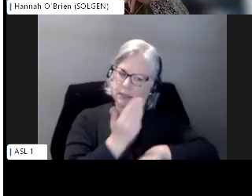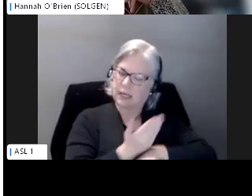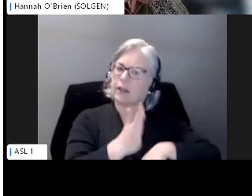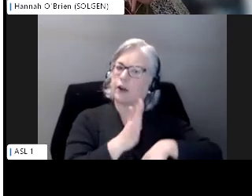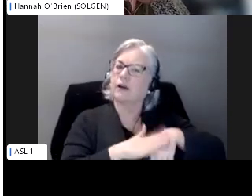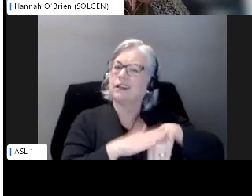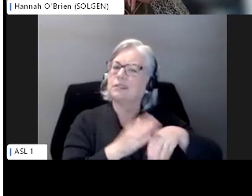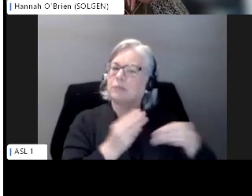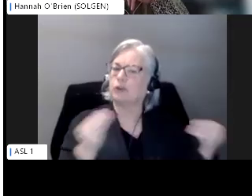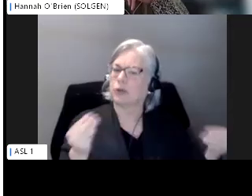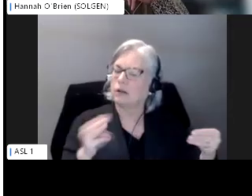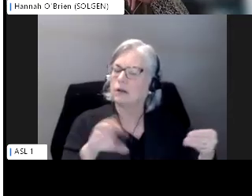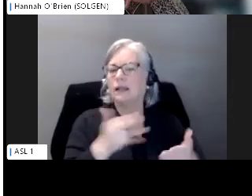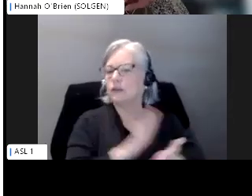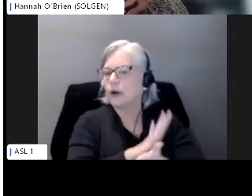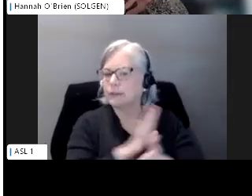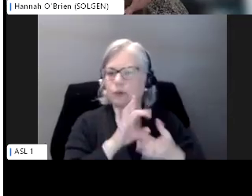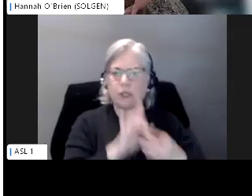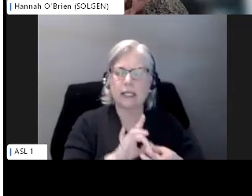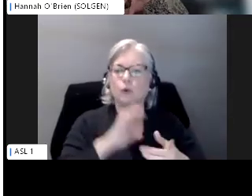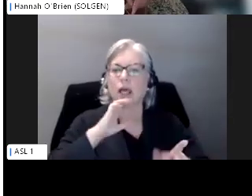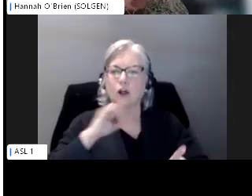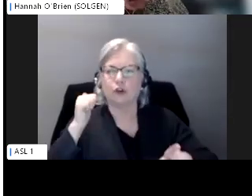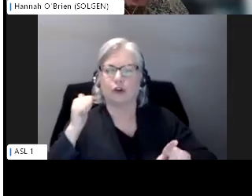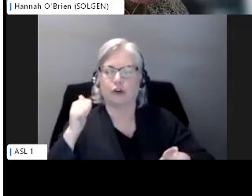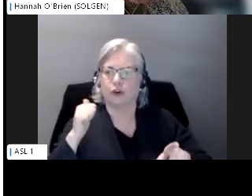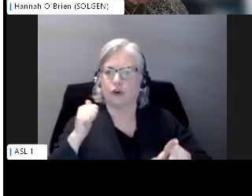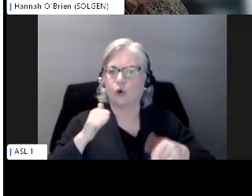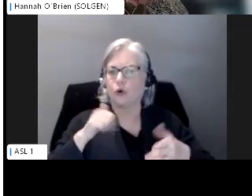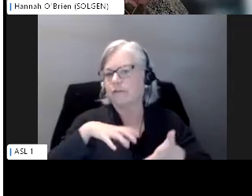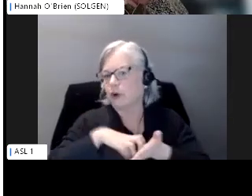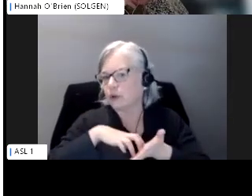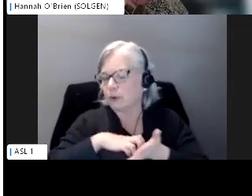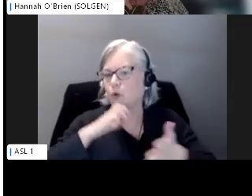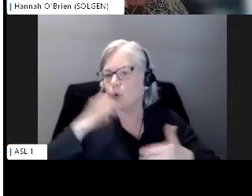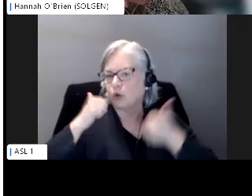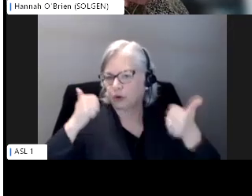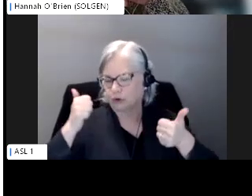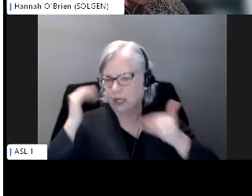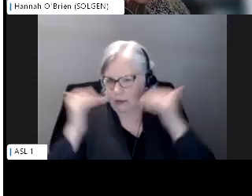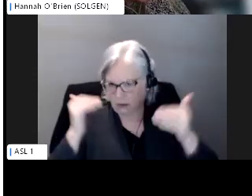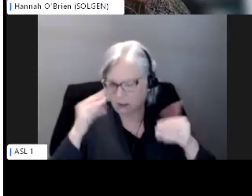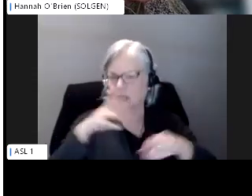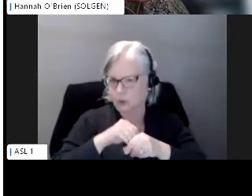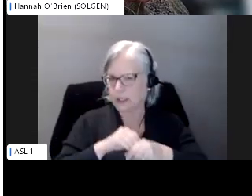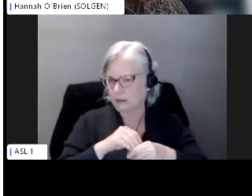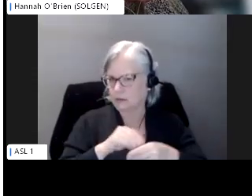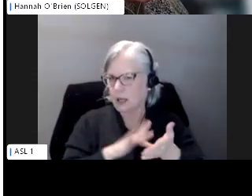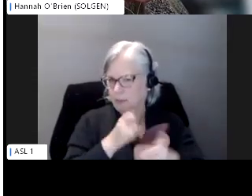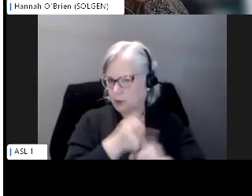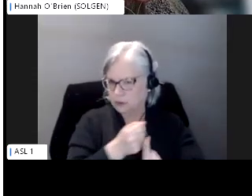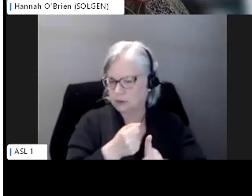and documents related to elder, vulnerable, older adults, including abuse and victims